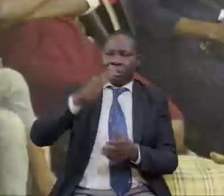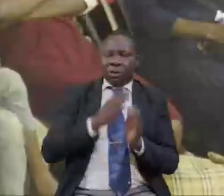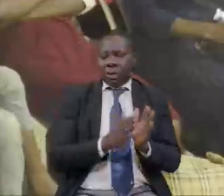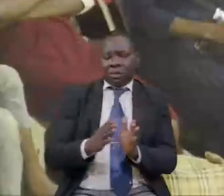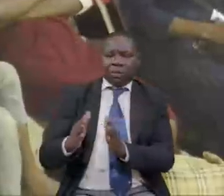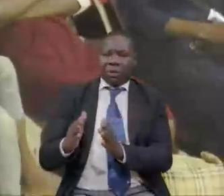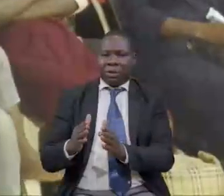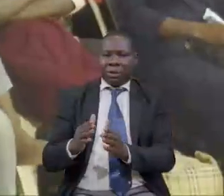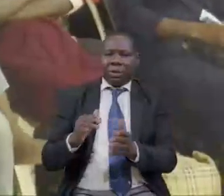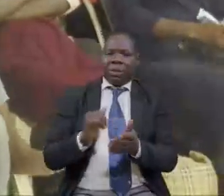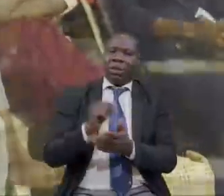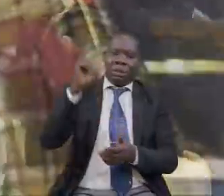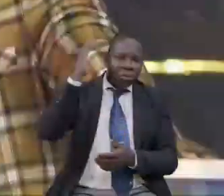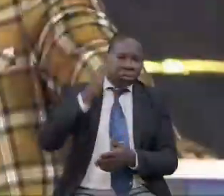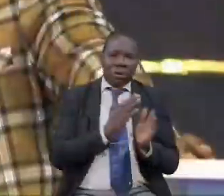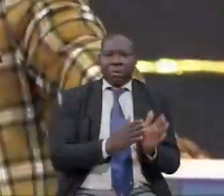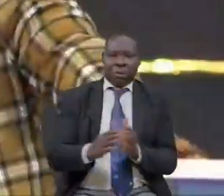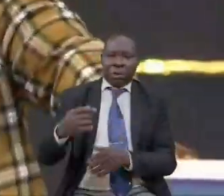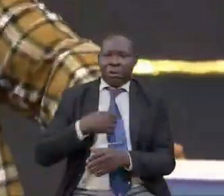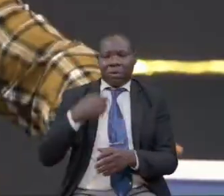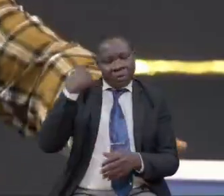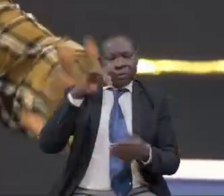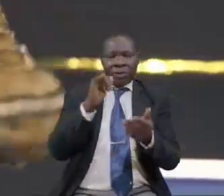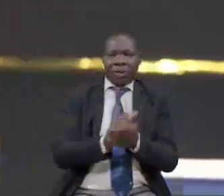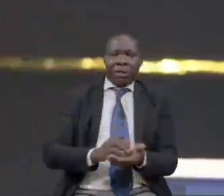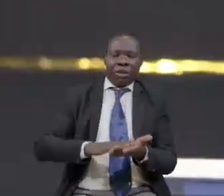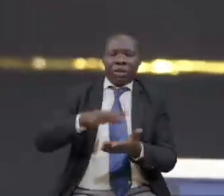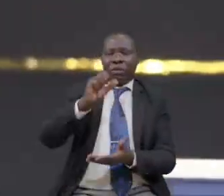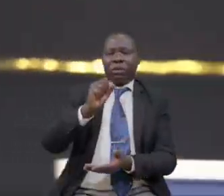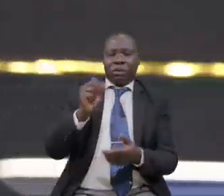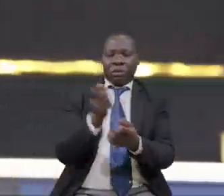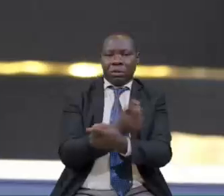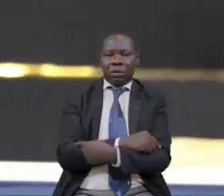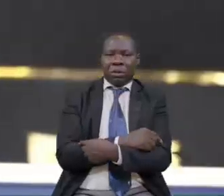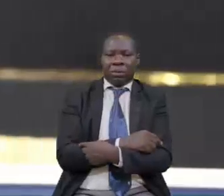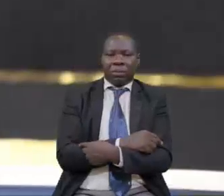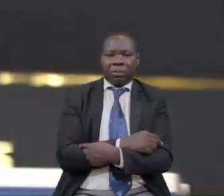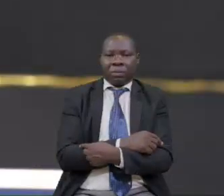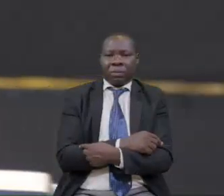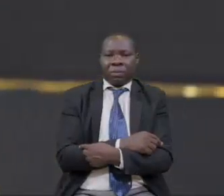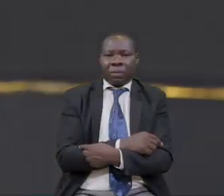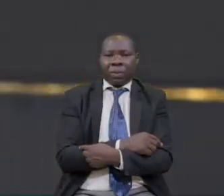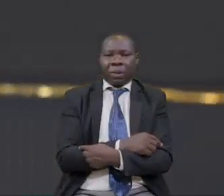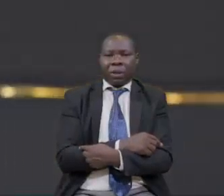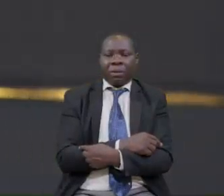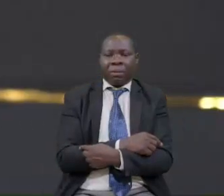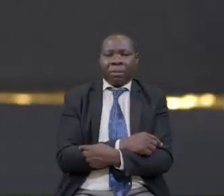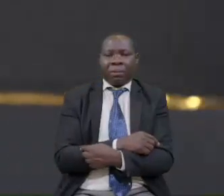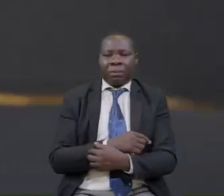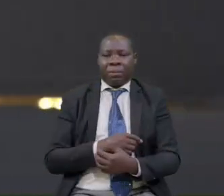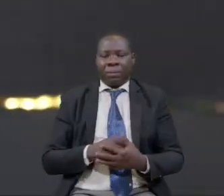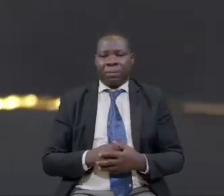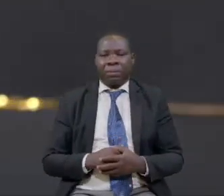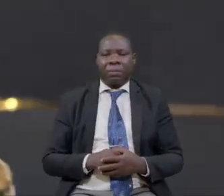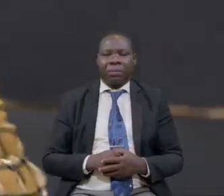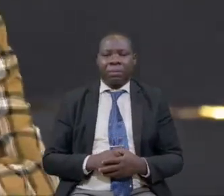prepare me for that glorious day. Heads bowed and eyes closed.